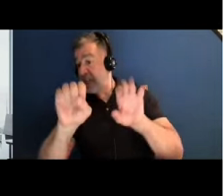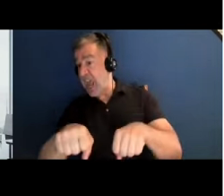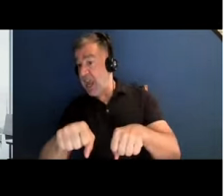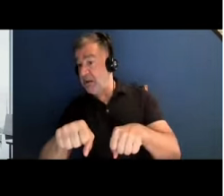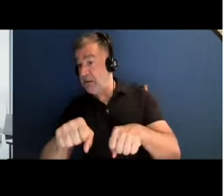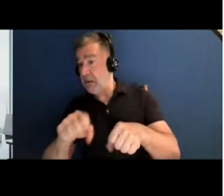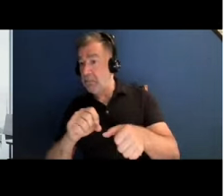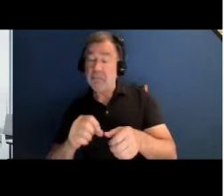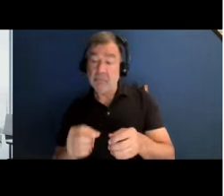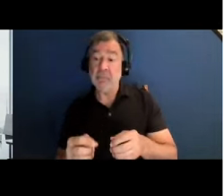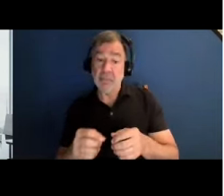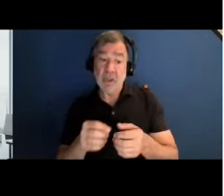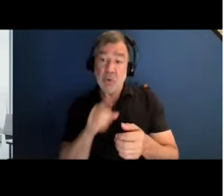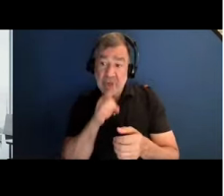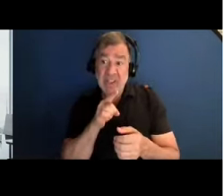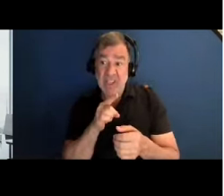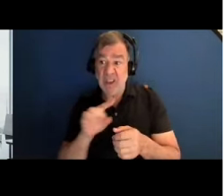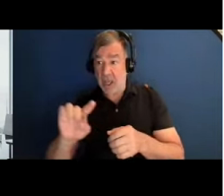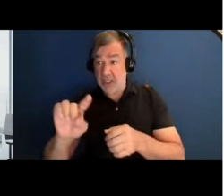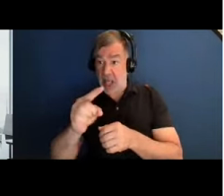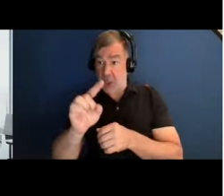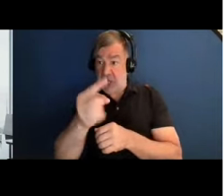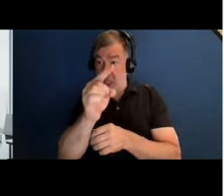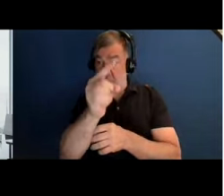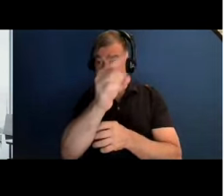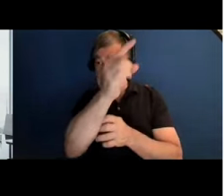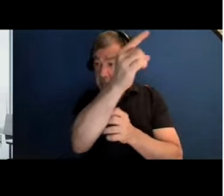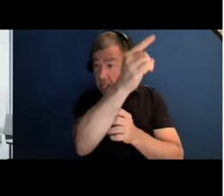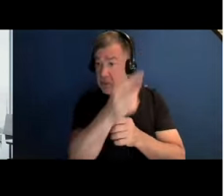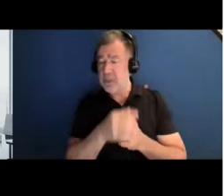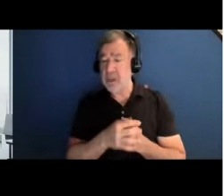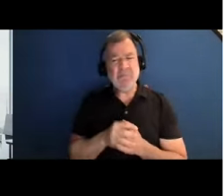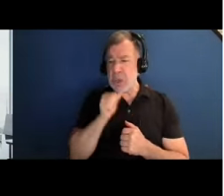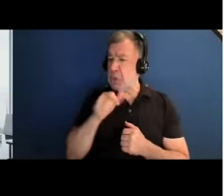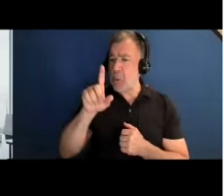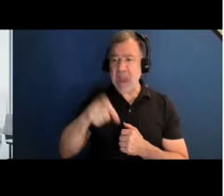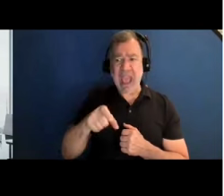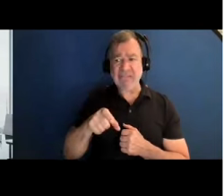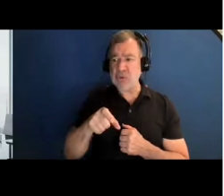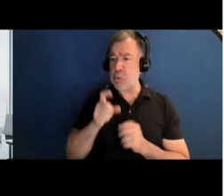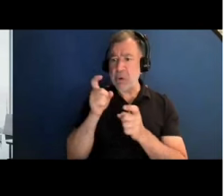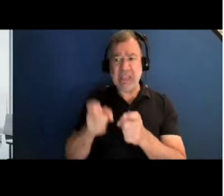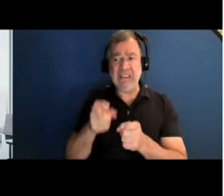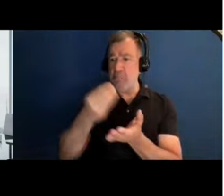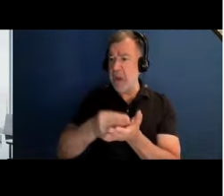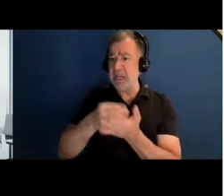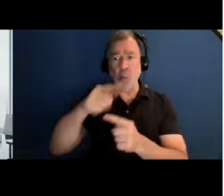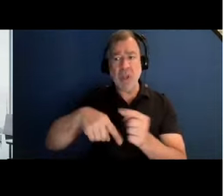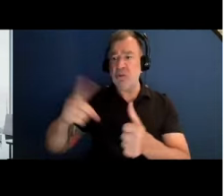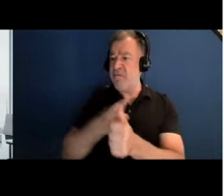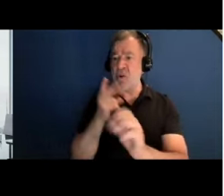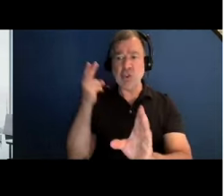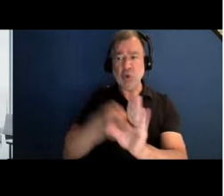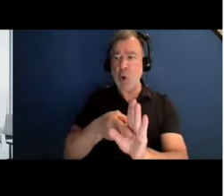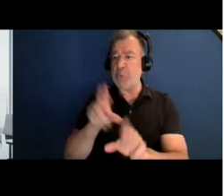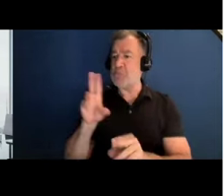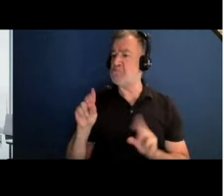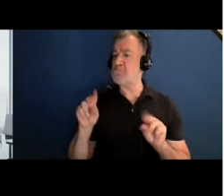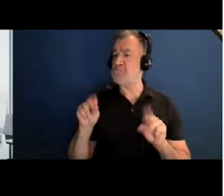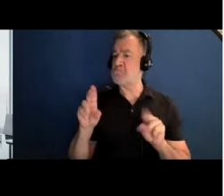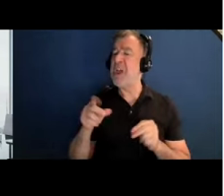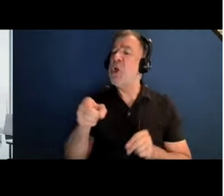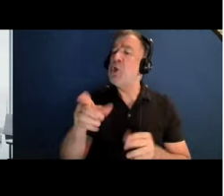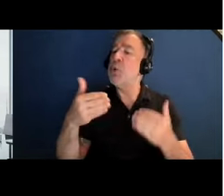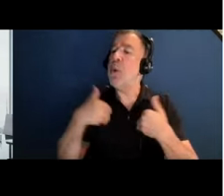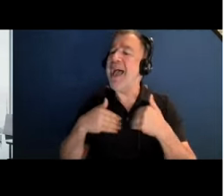those dollars do add up over time, but you don't have to contribute to at the time of enrollment, as you do have up to